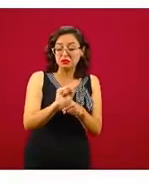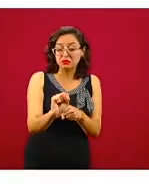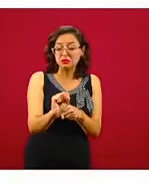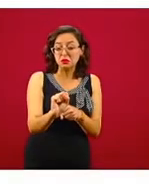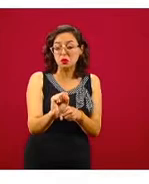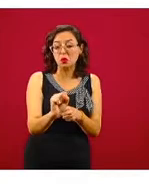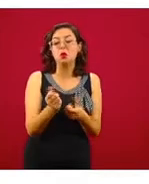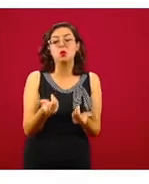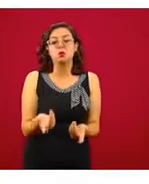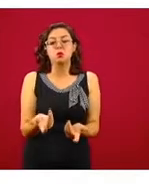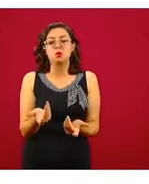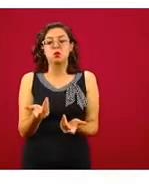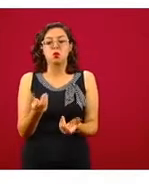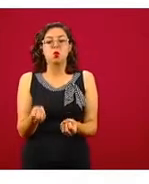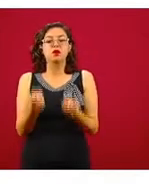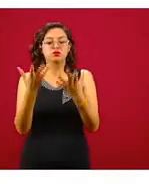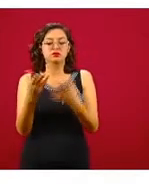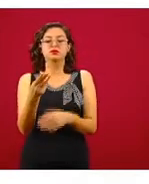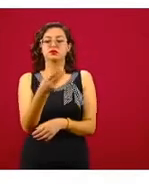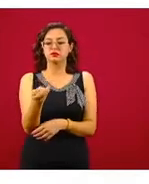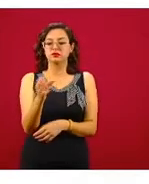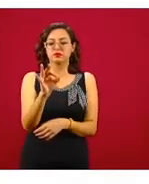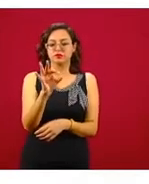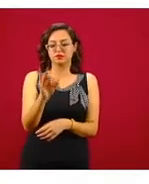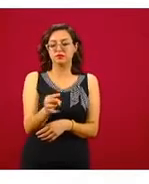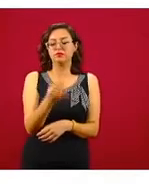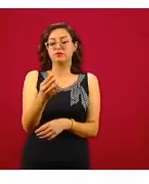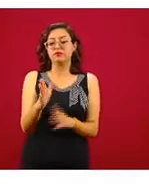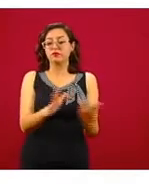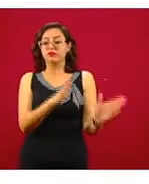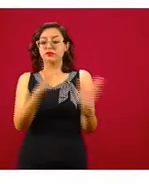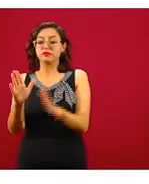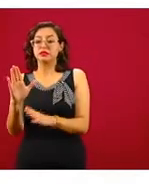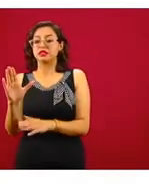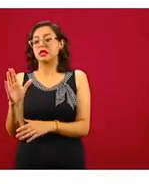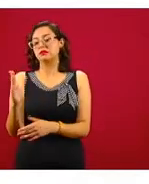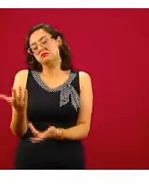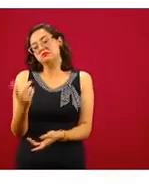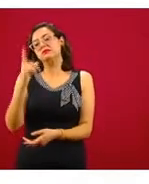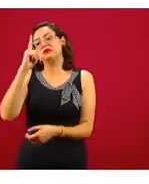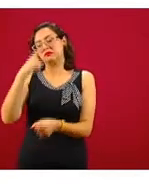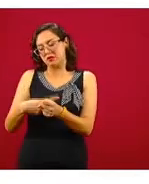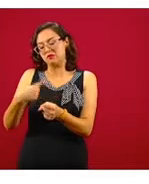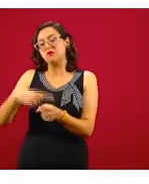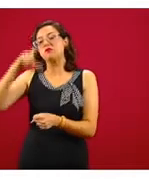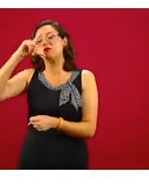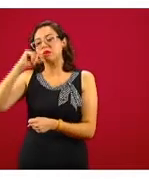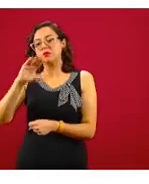and we've had 344 people who have died